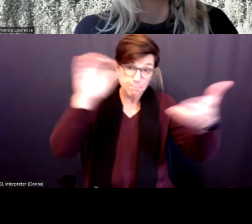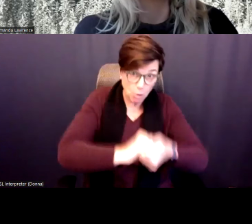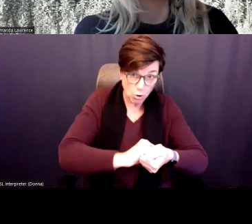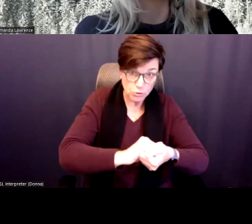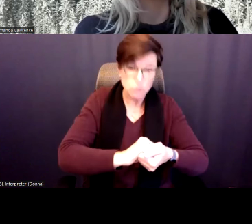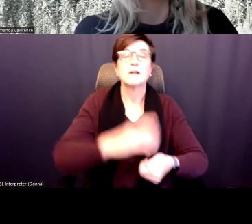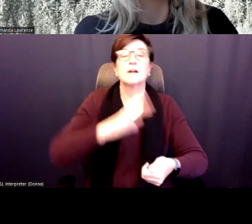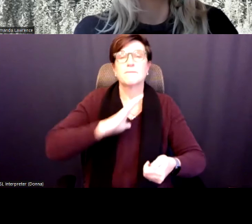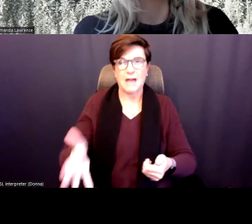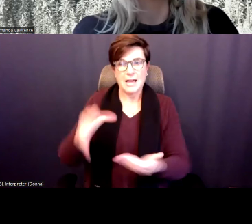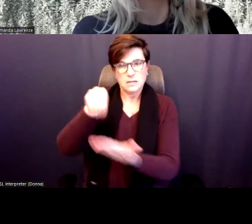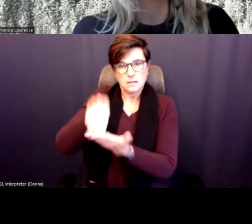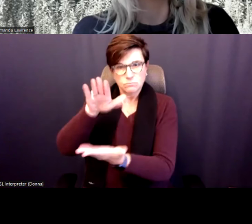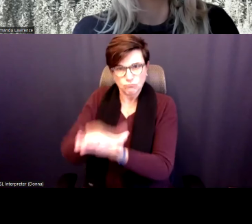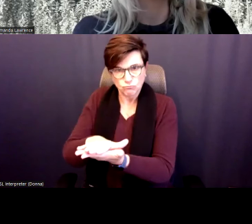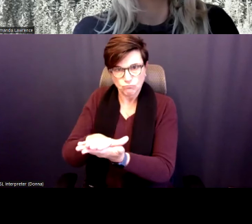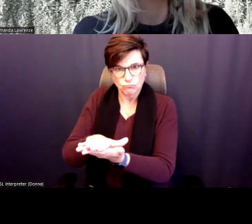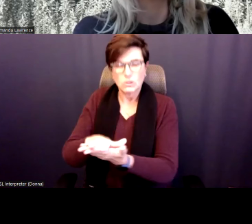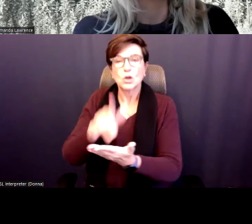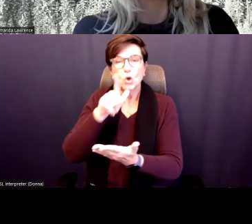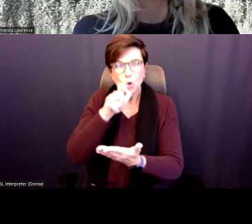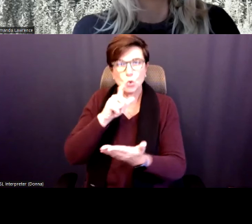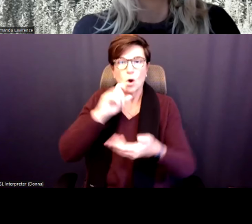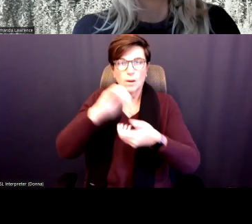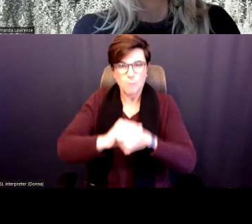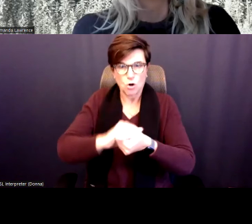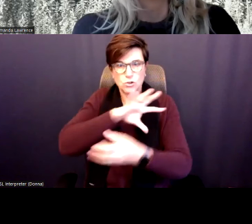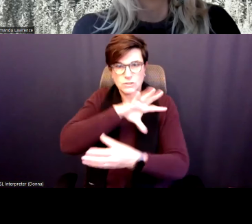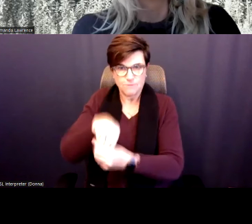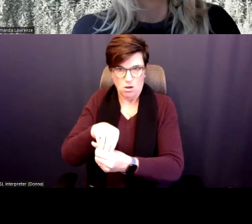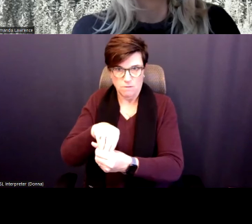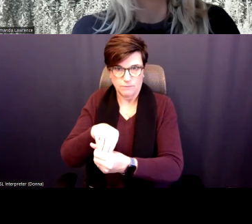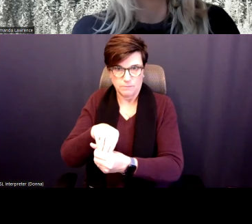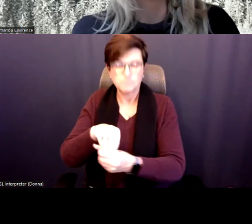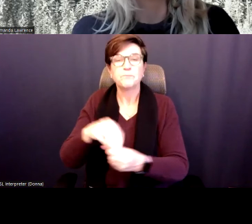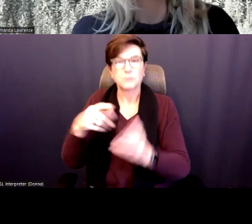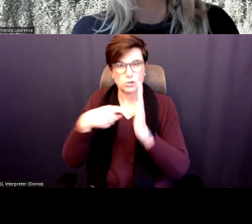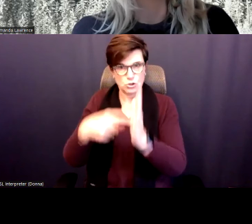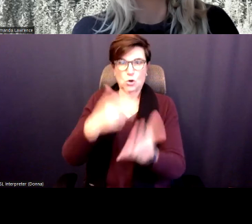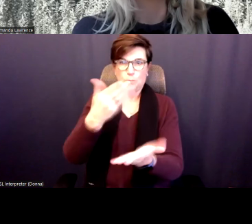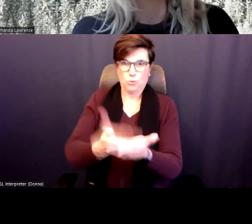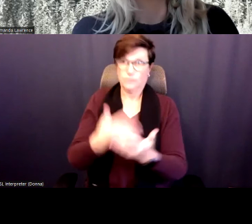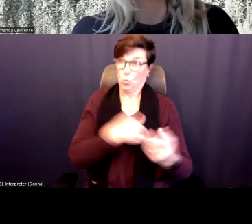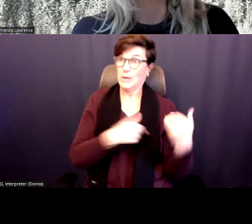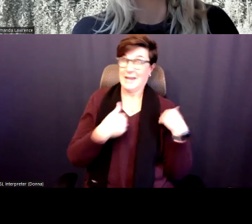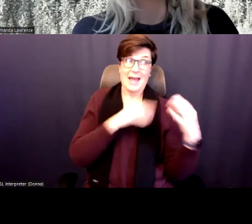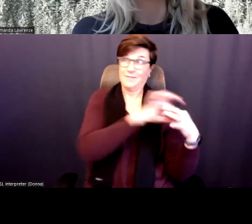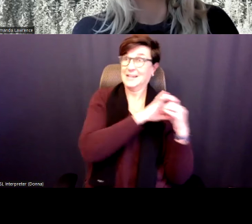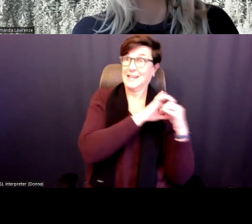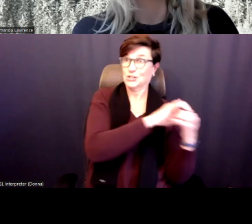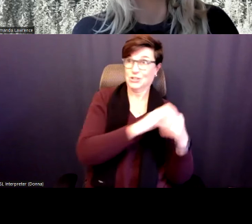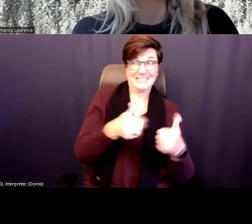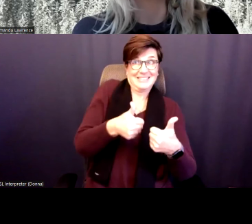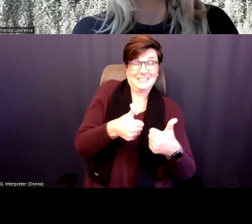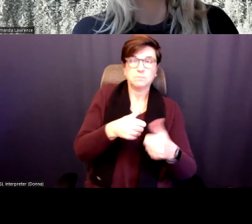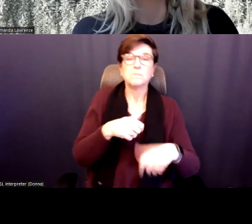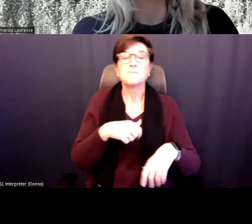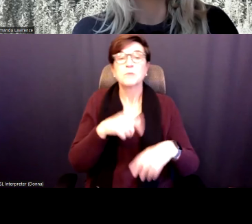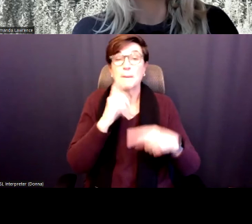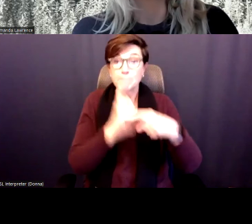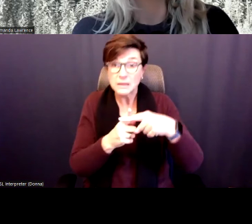needed to be that were represented in it. In some way, they needed to show that connection and then to show clarity about the